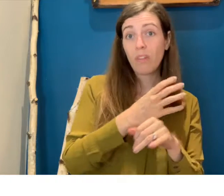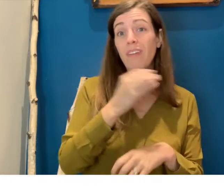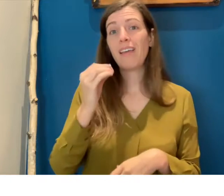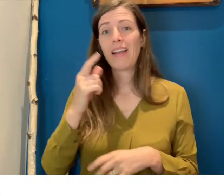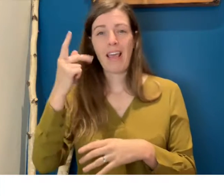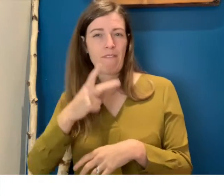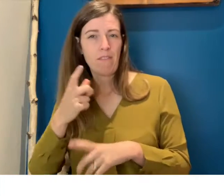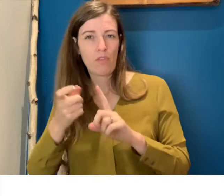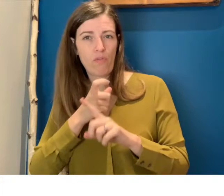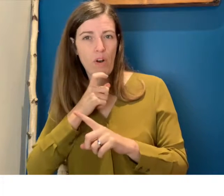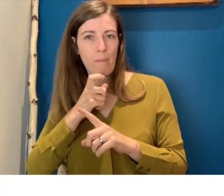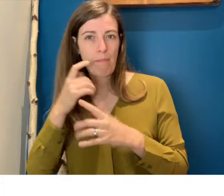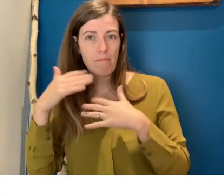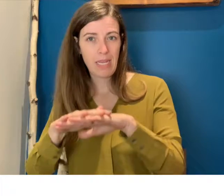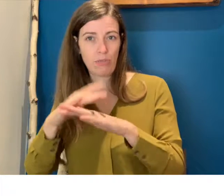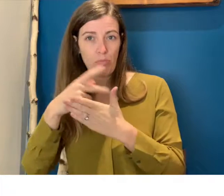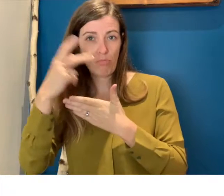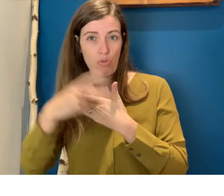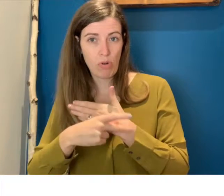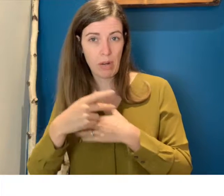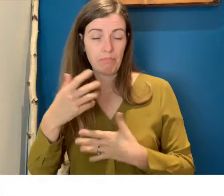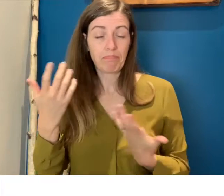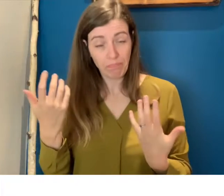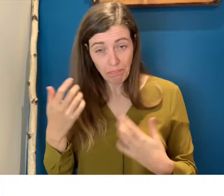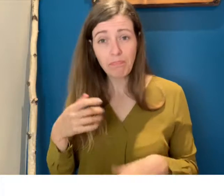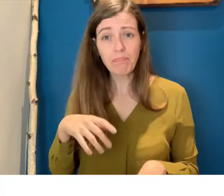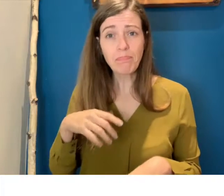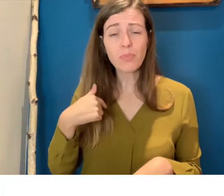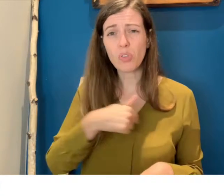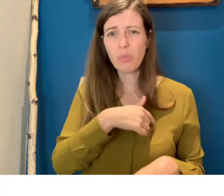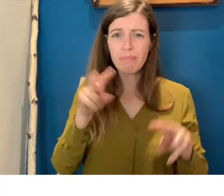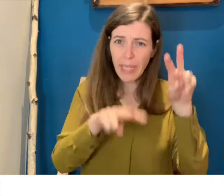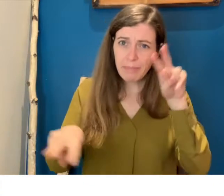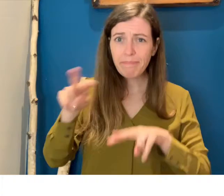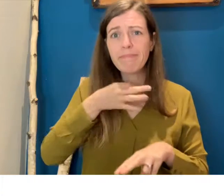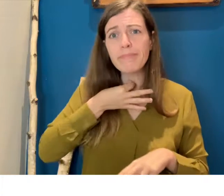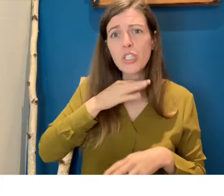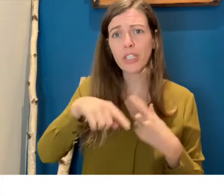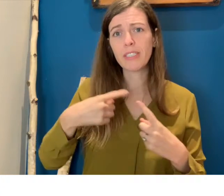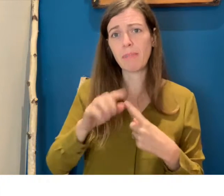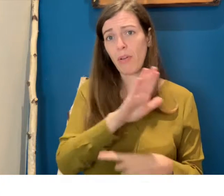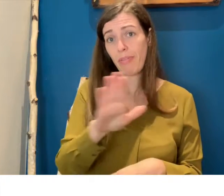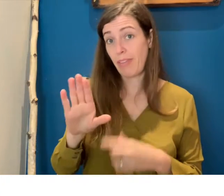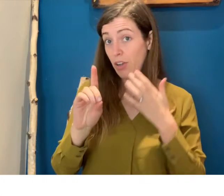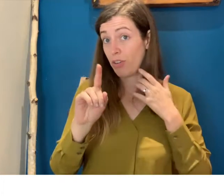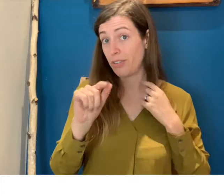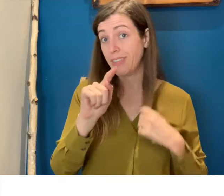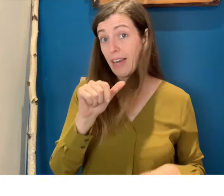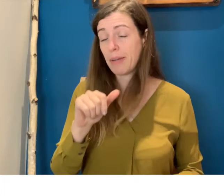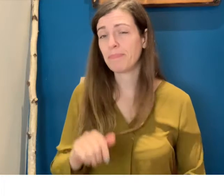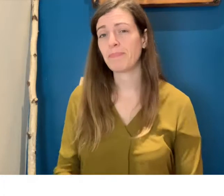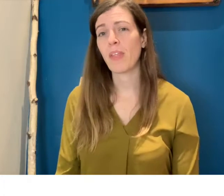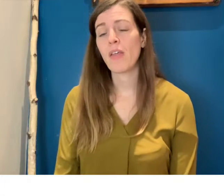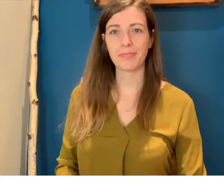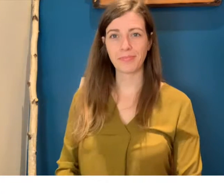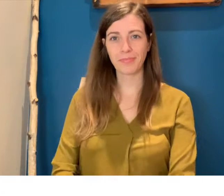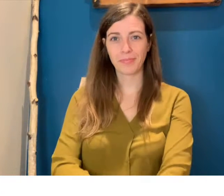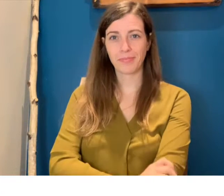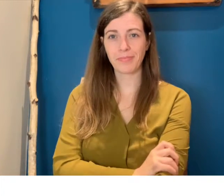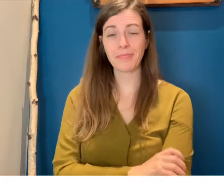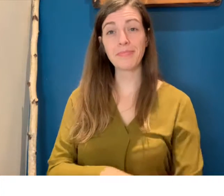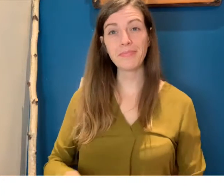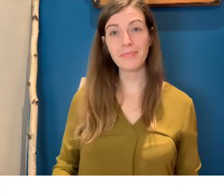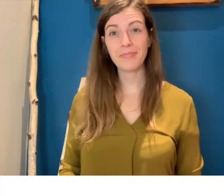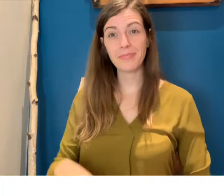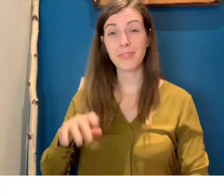are at a mainstream program and half of them are in a deaf school. So we're interested in